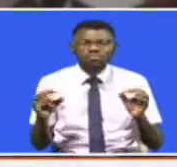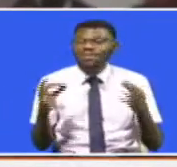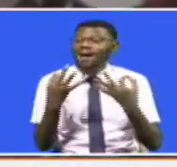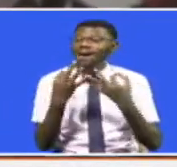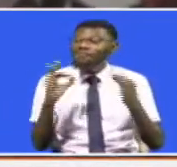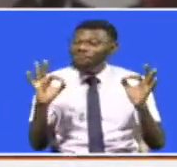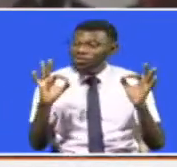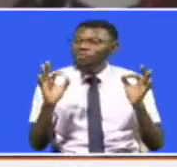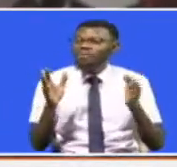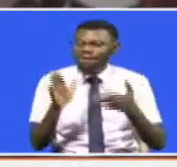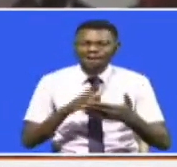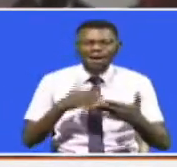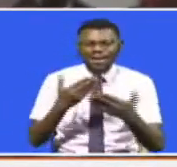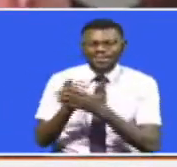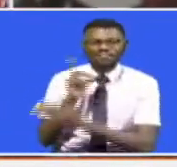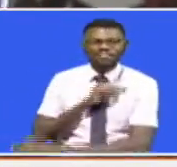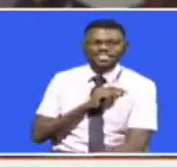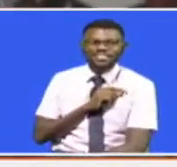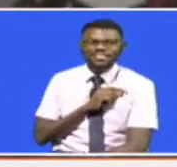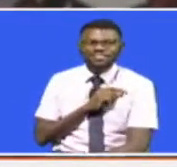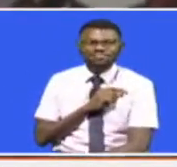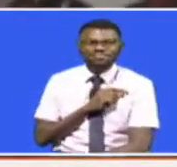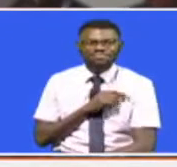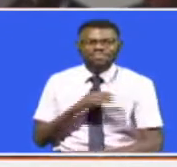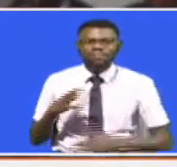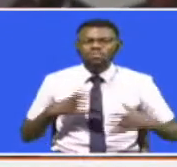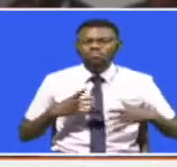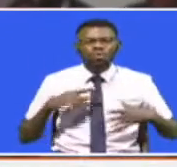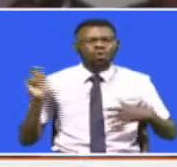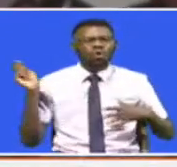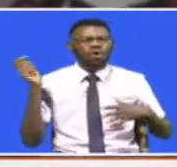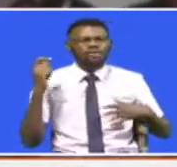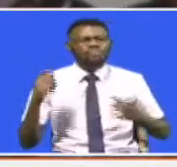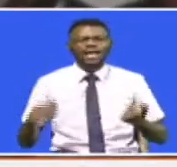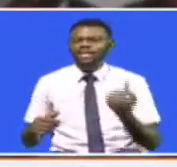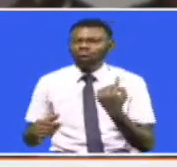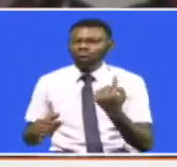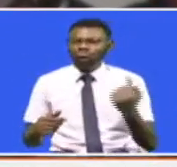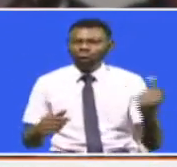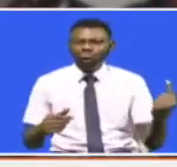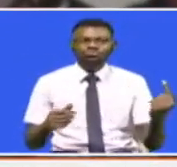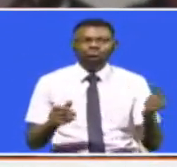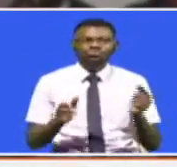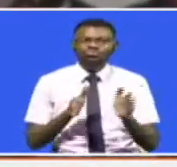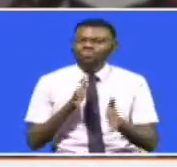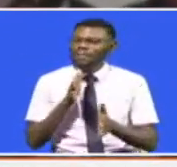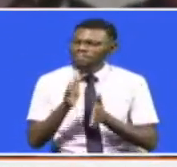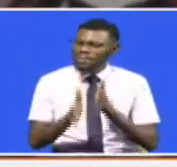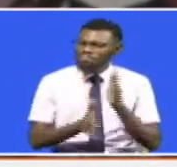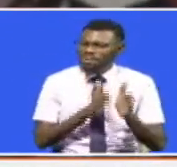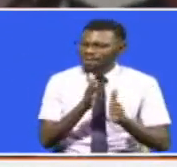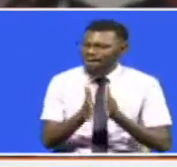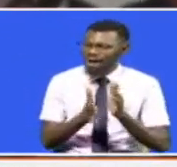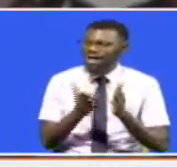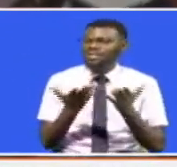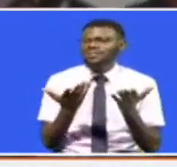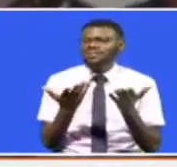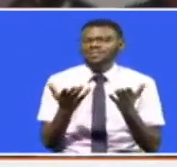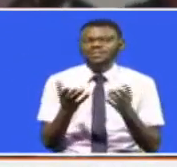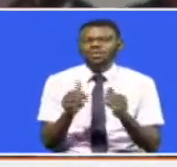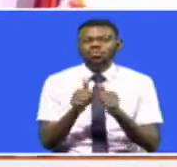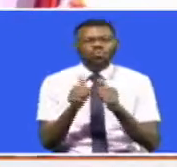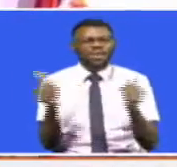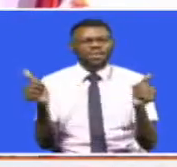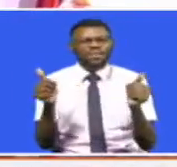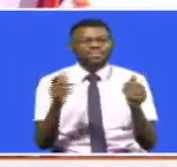freedom is here. Let every Kenyan be prepared to work hard. Let us give our new president a